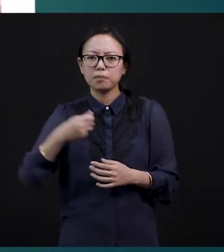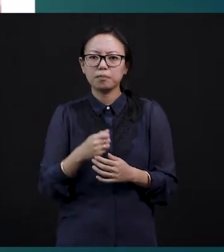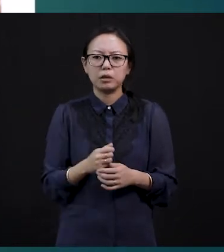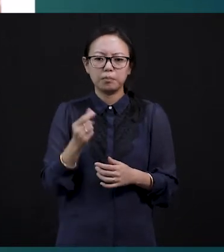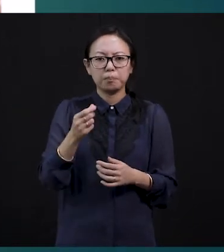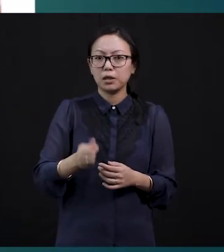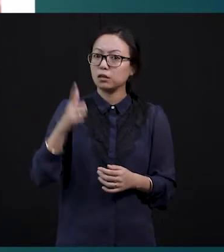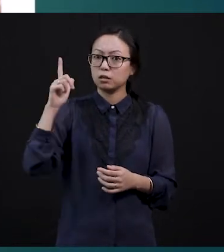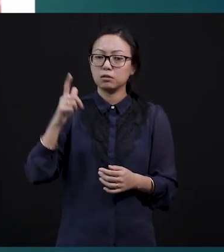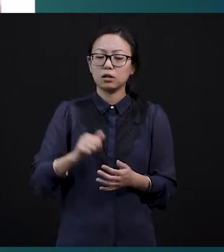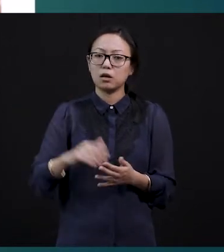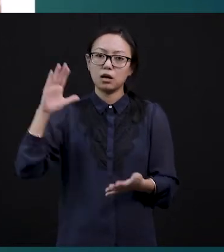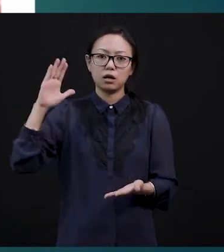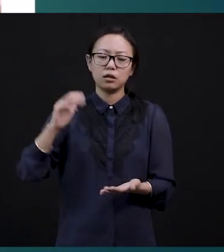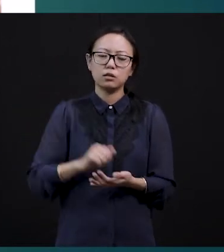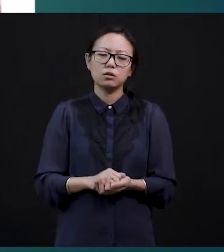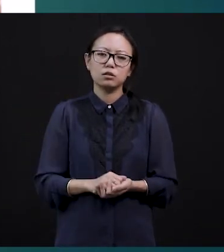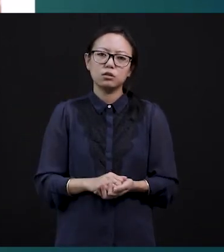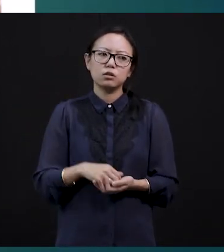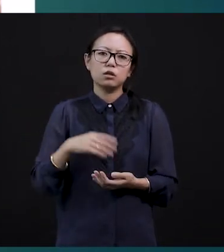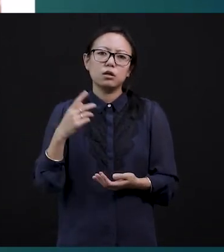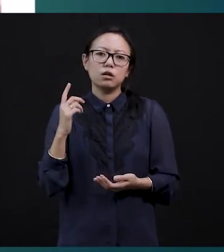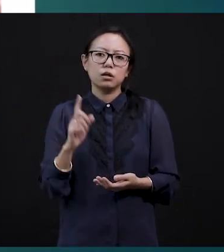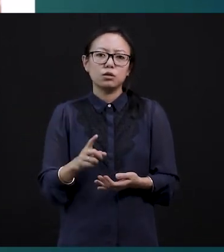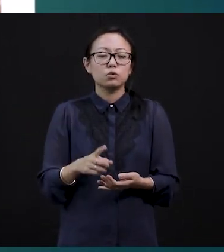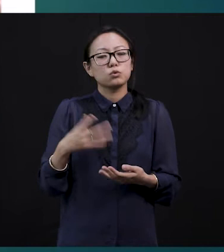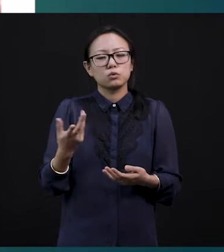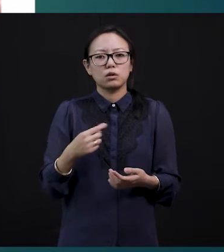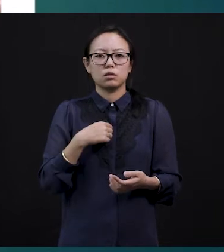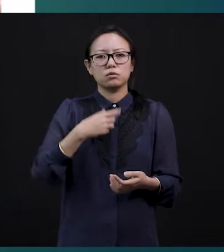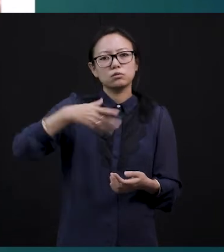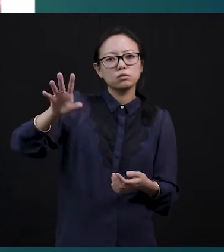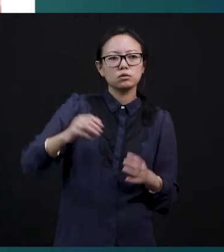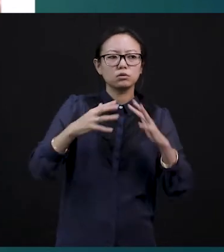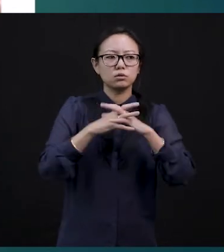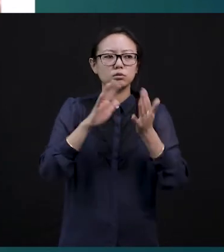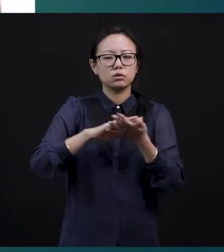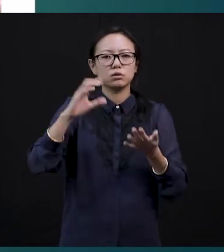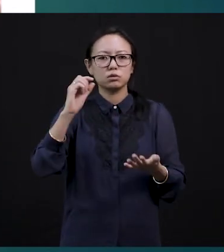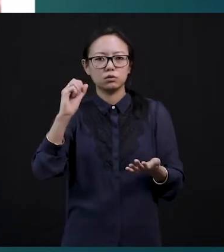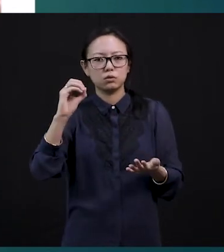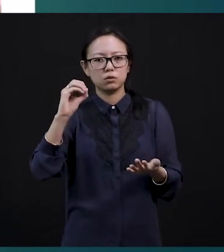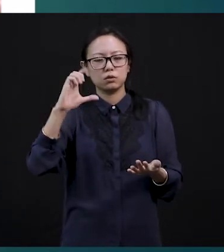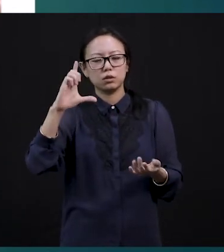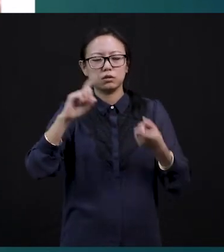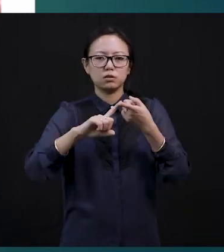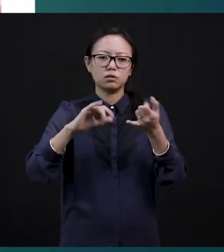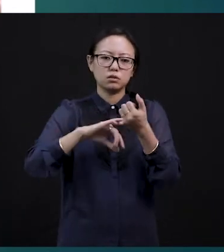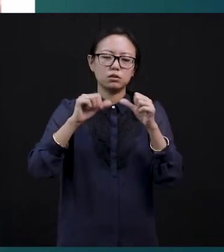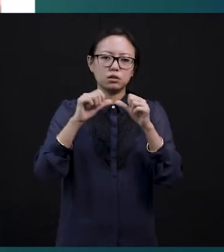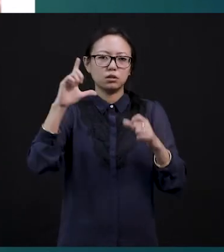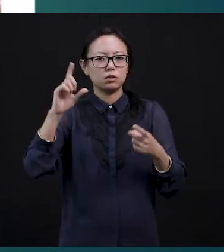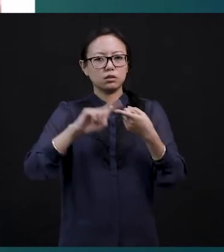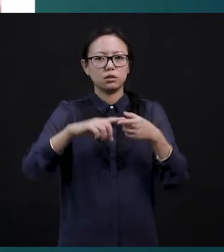But if you, the same cream, if you want to buy 100, they will be able to provide you with that 100 cream and